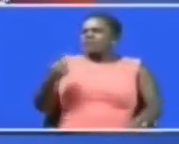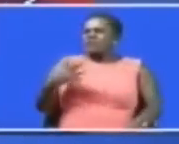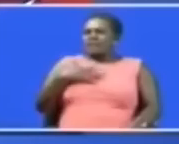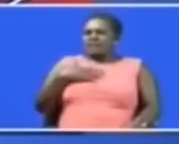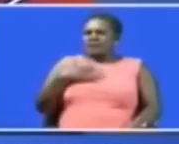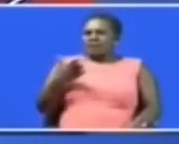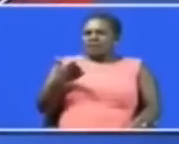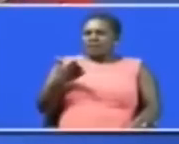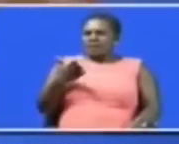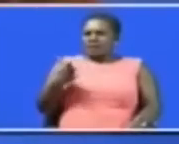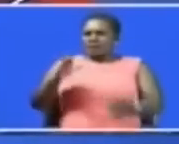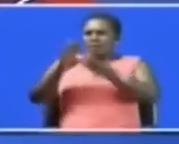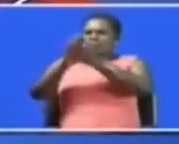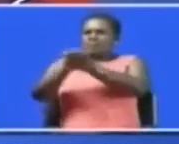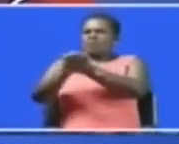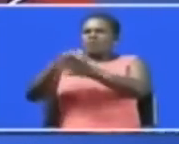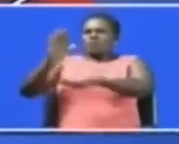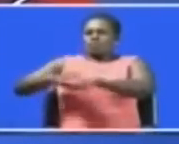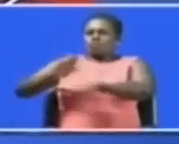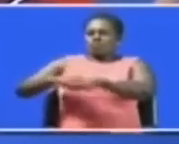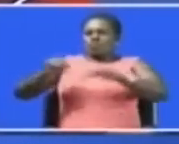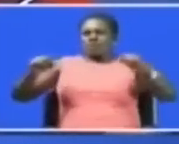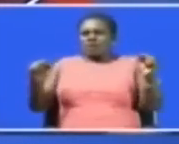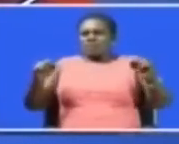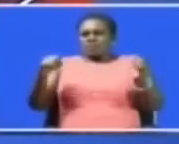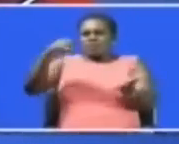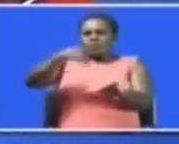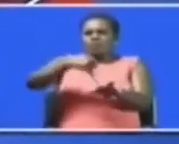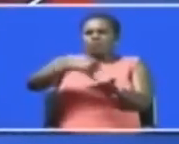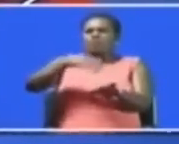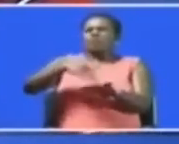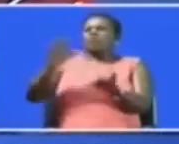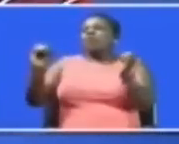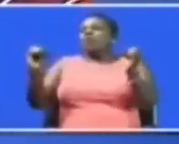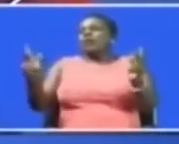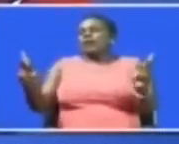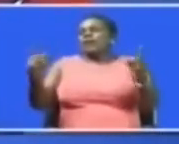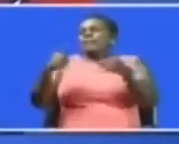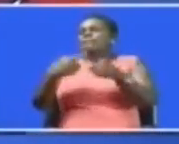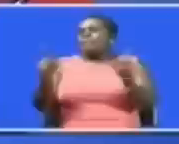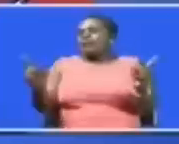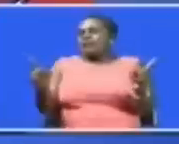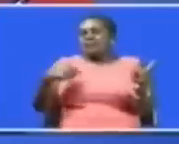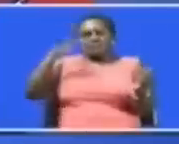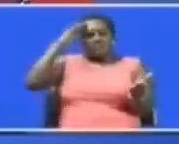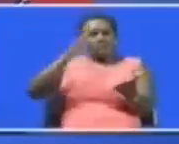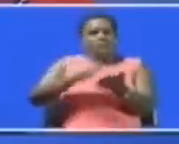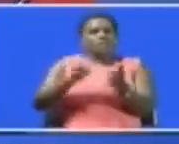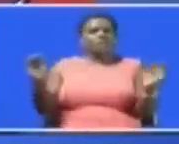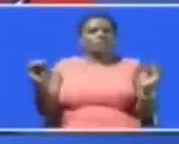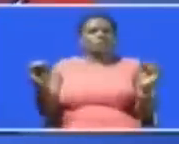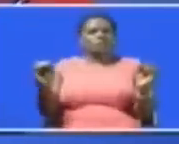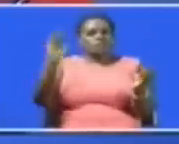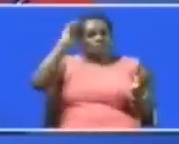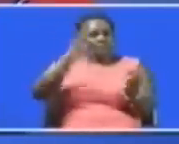now that because of the handshake now we are good, we are happy, we are more inclusive, we are okay. But I don't believe so